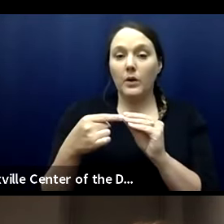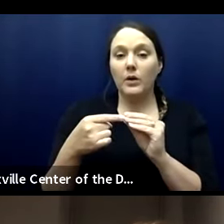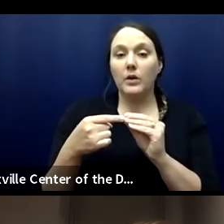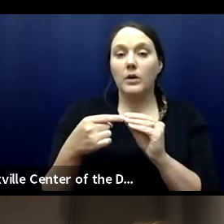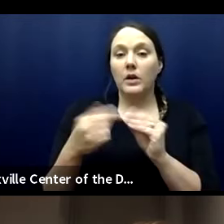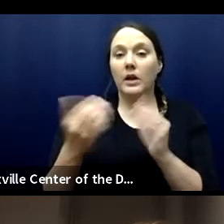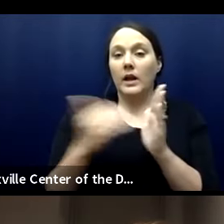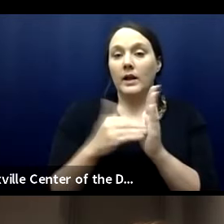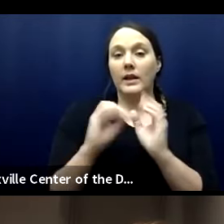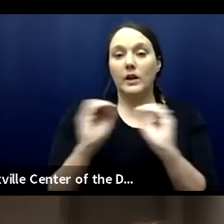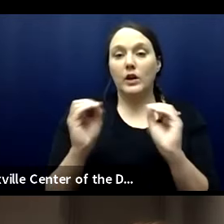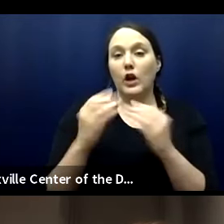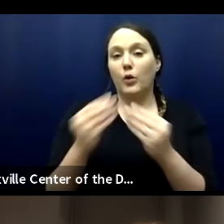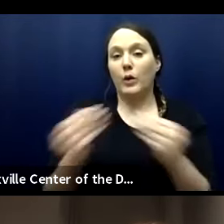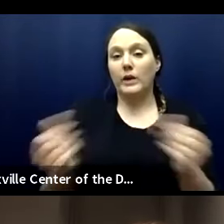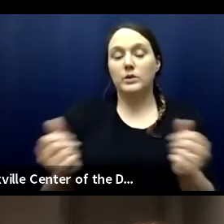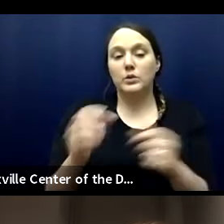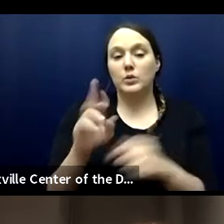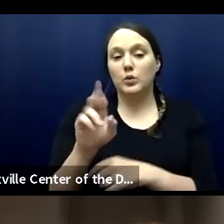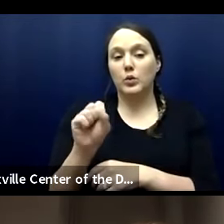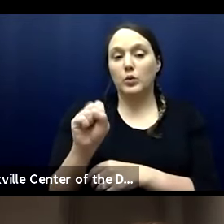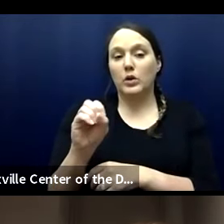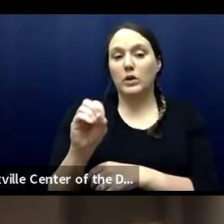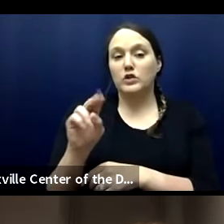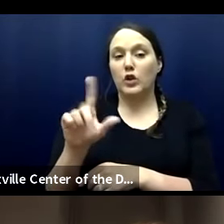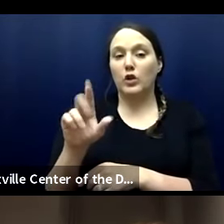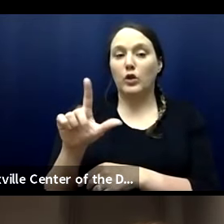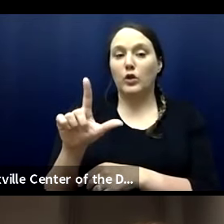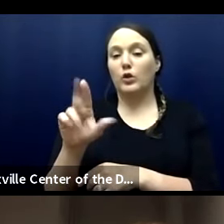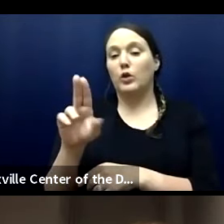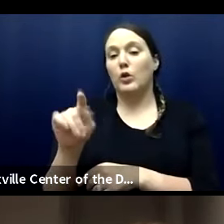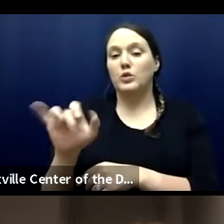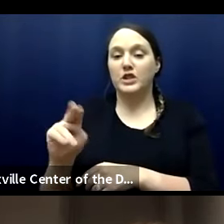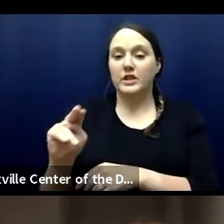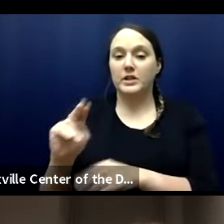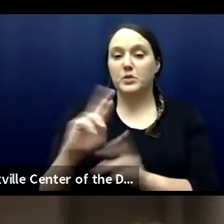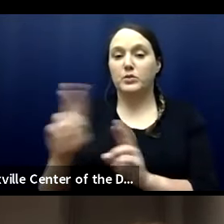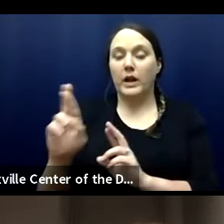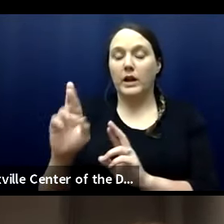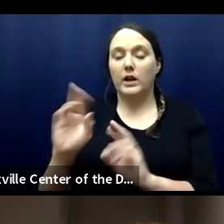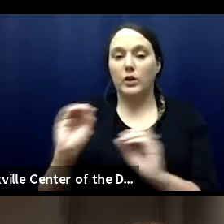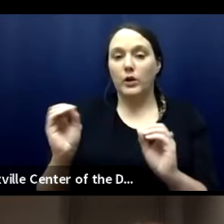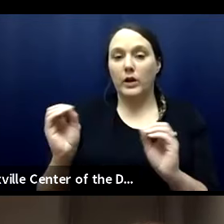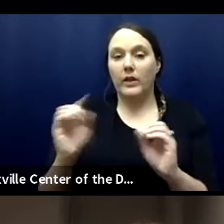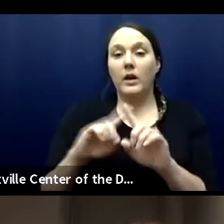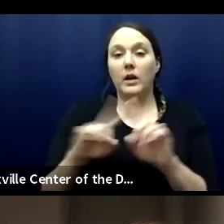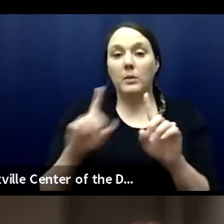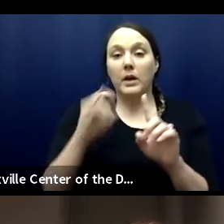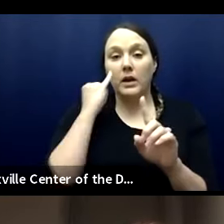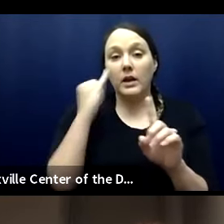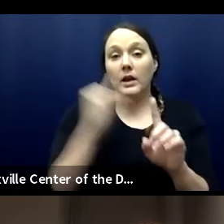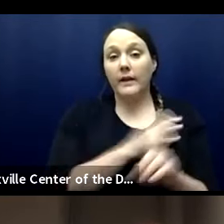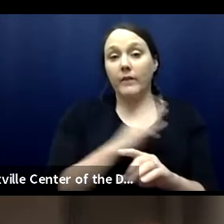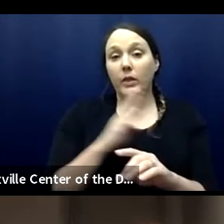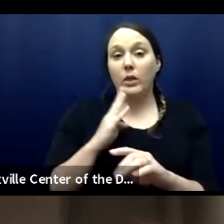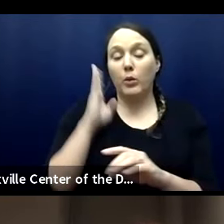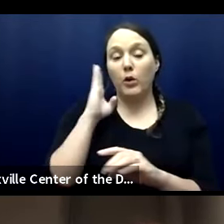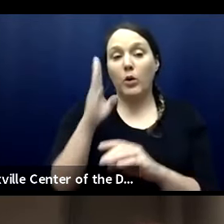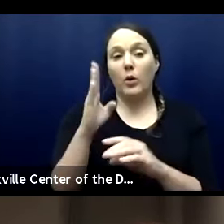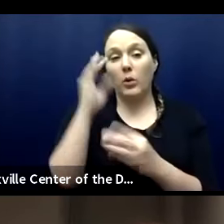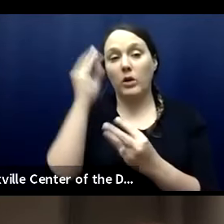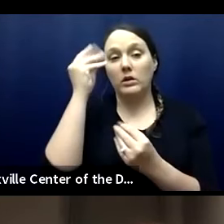there's no resolution in my back pocket or anything like that, but just whether the board would